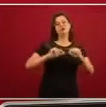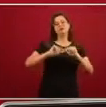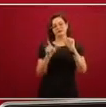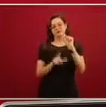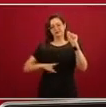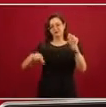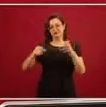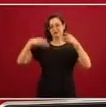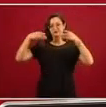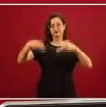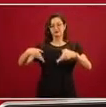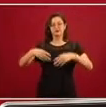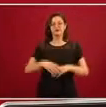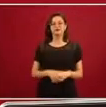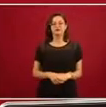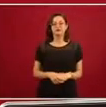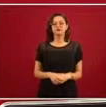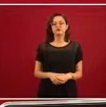All right, let's begin with